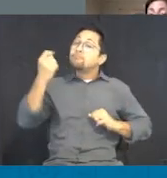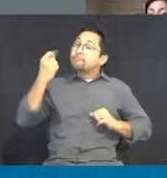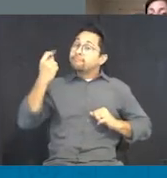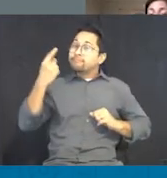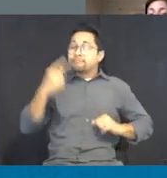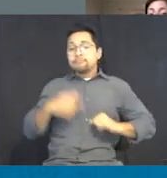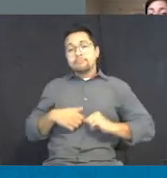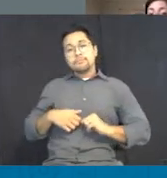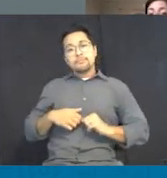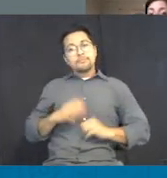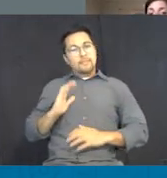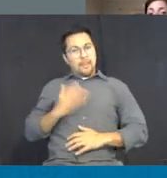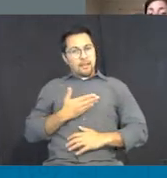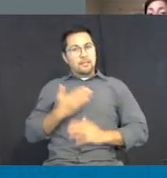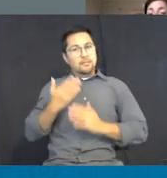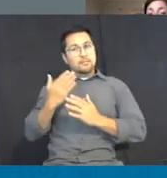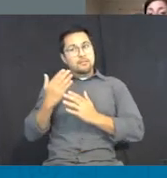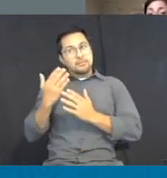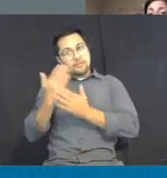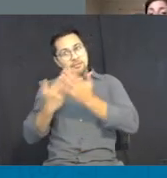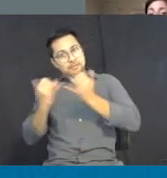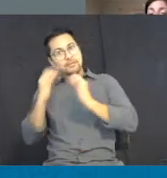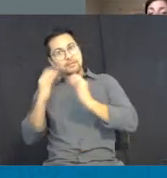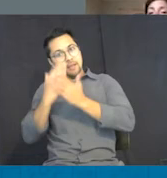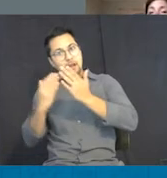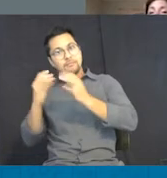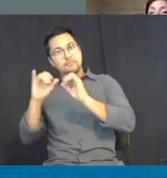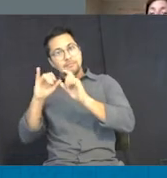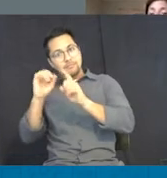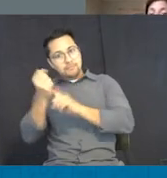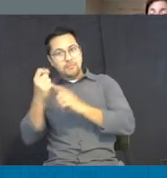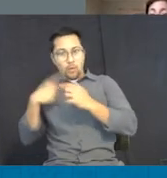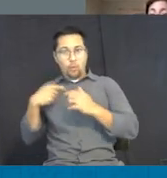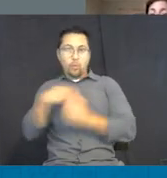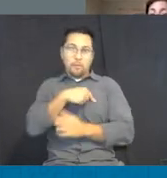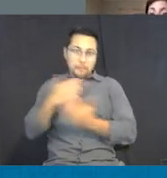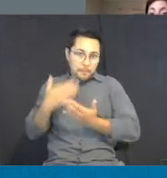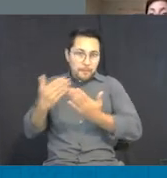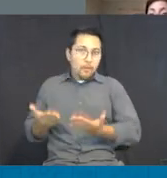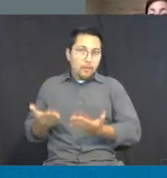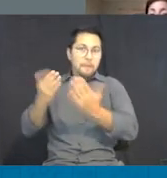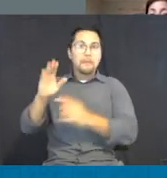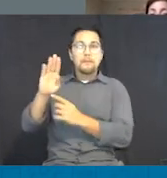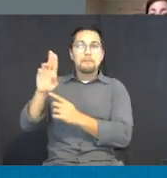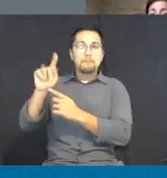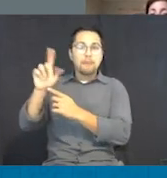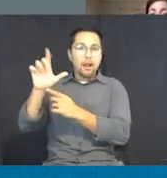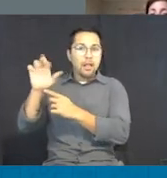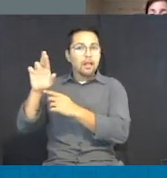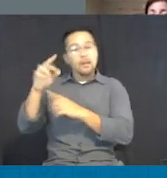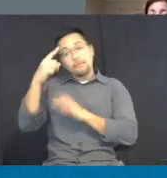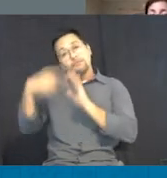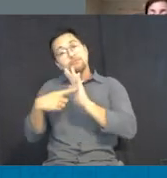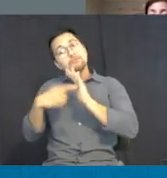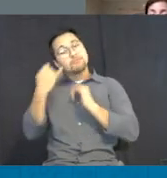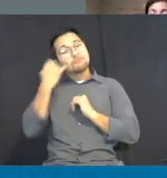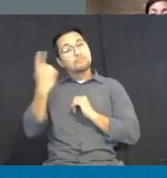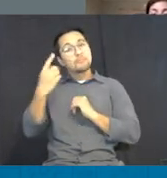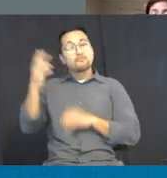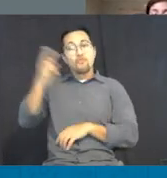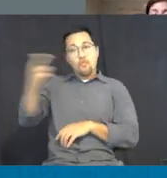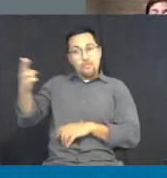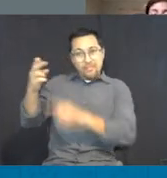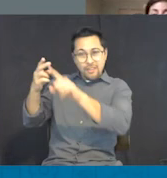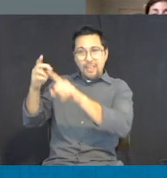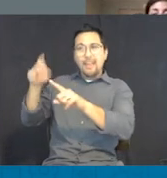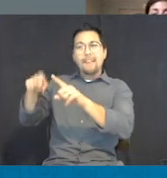to get information that it's time to get out of bed, we would have to recommend our Butler, because at this time the Firefly cannot be paired with